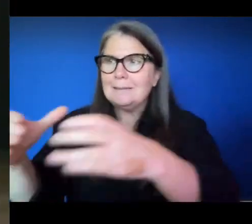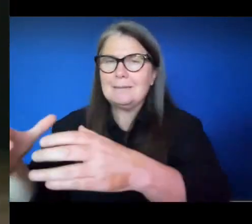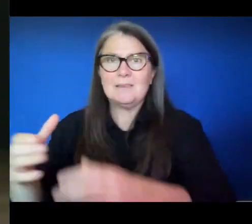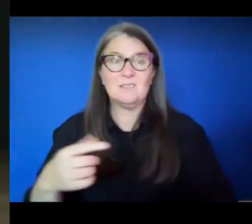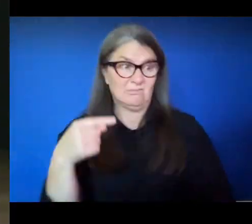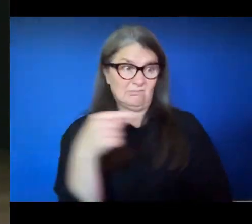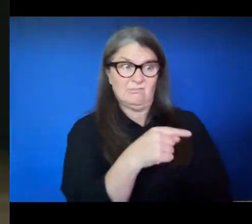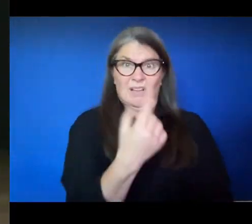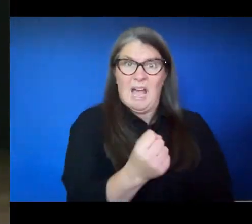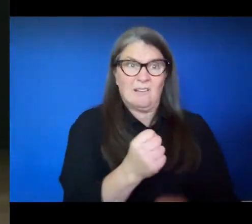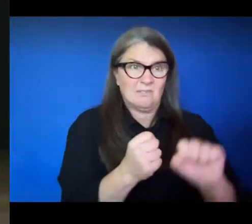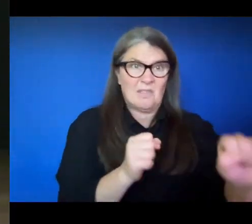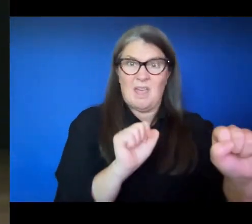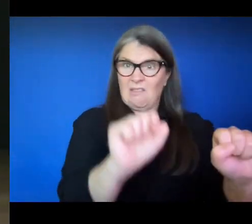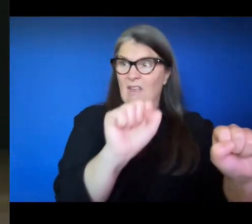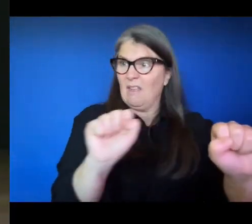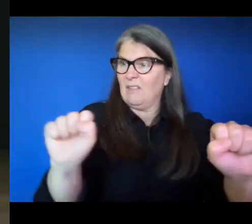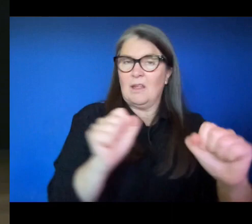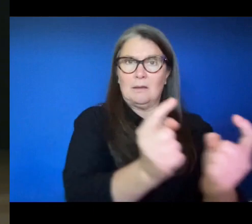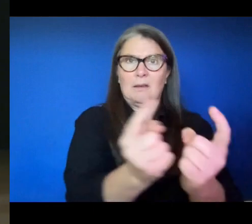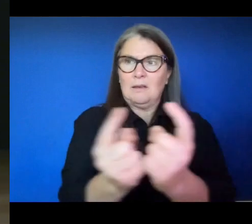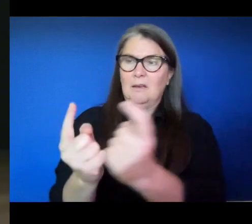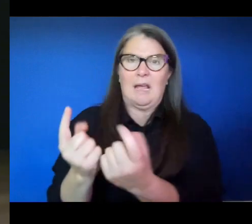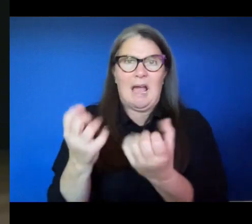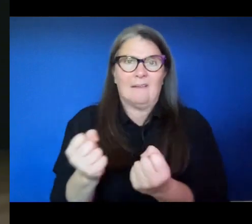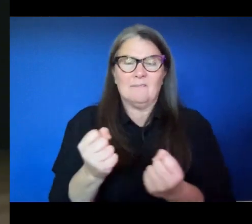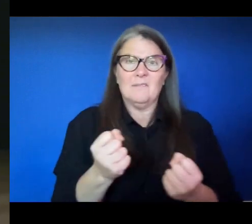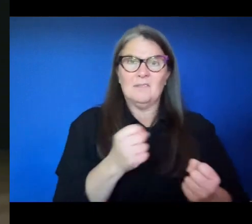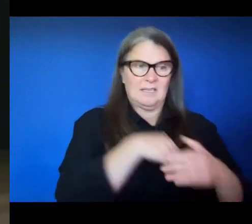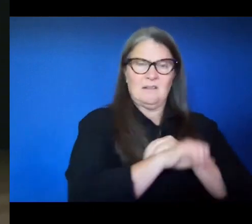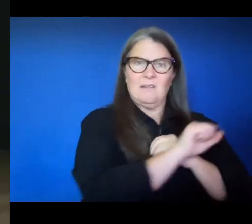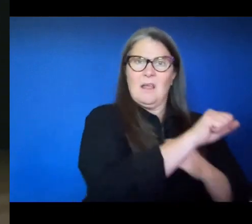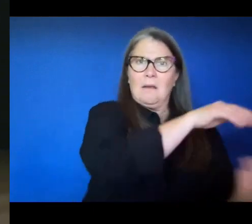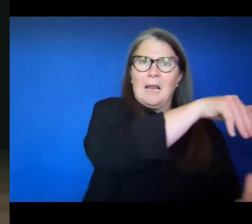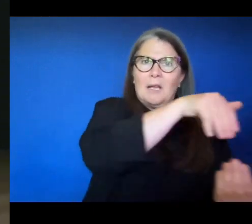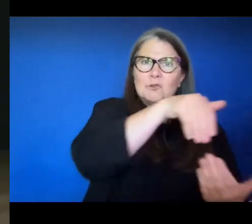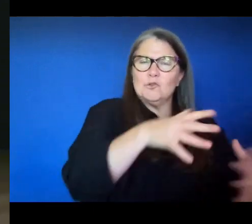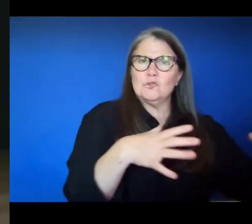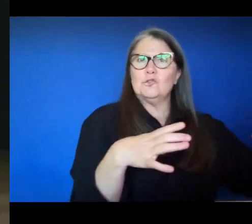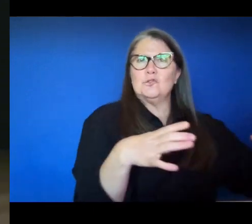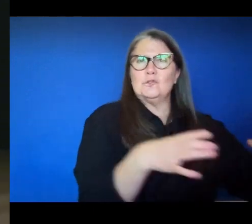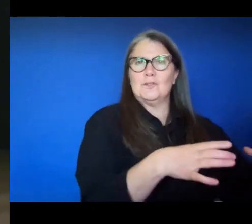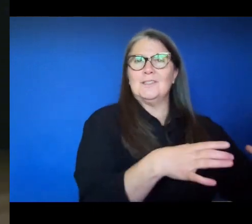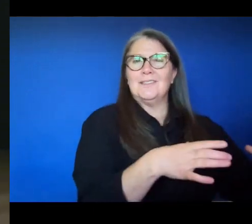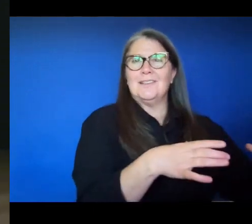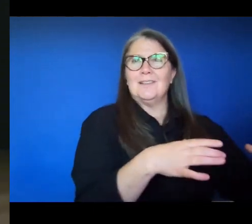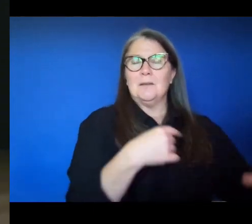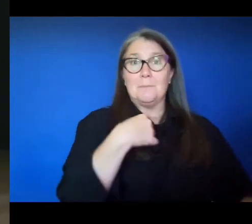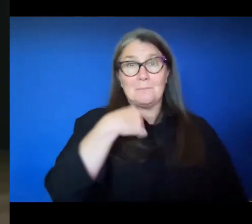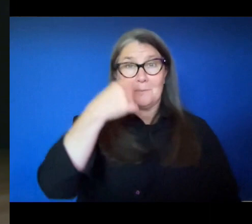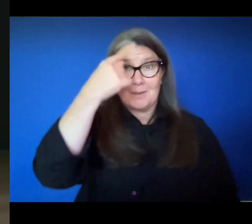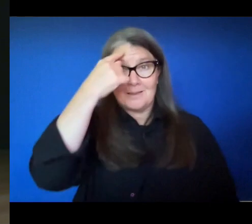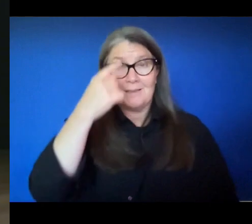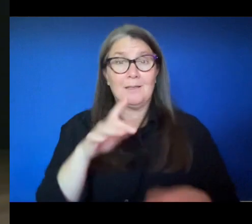thing. And I think, I was saying to you earlier, I think the Rehang of Australian Art upstairs